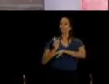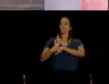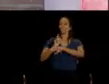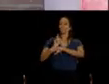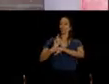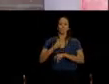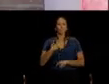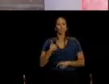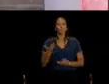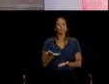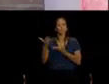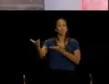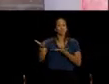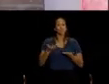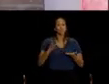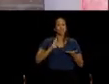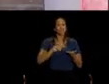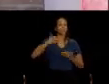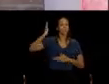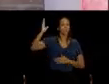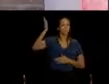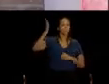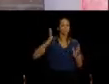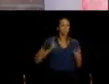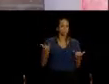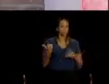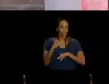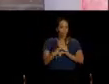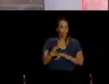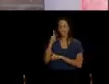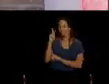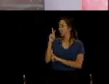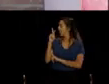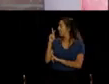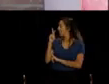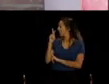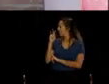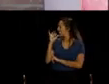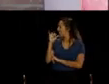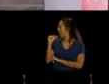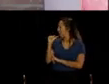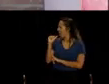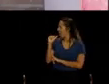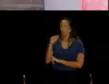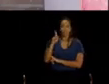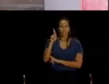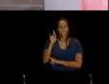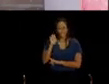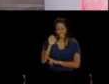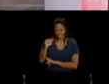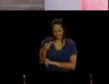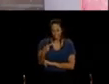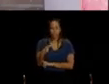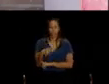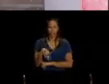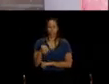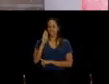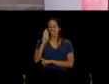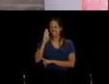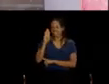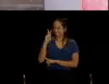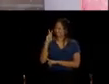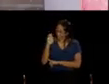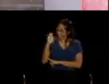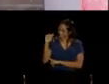our keynote speaker today, Keah Brown. What can we say about her? She is an author,